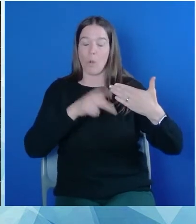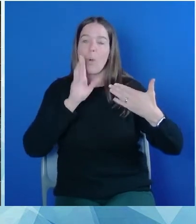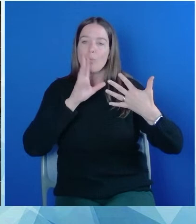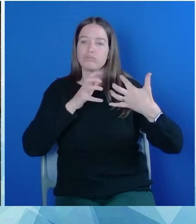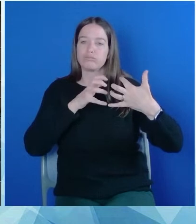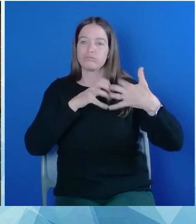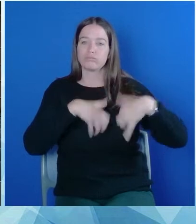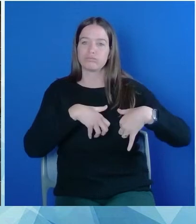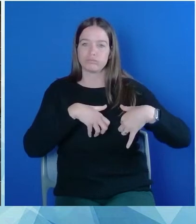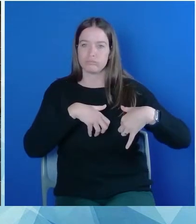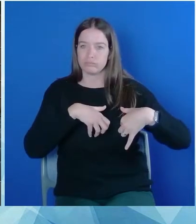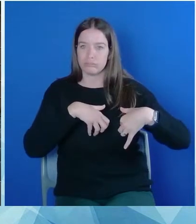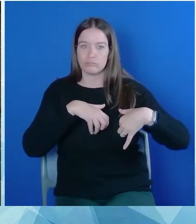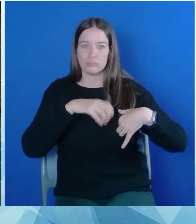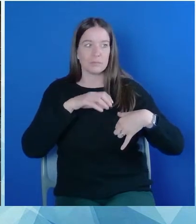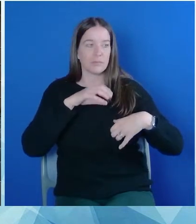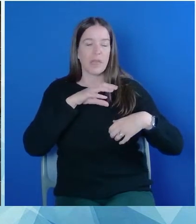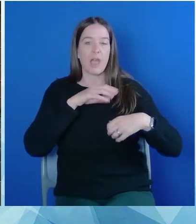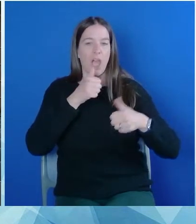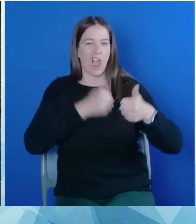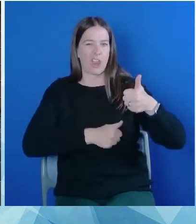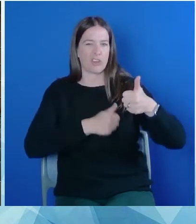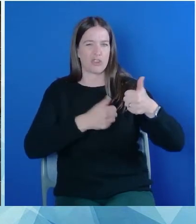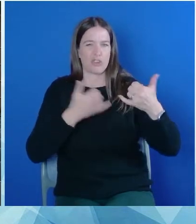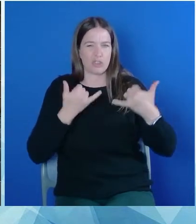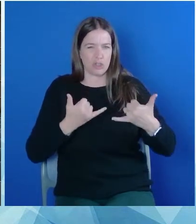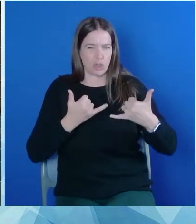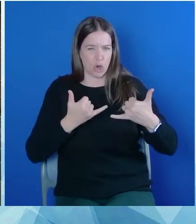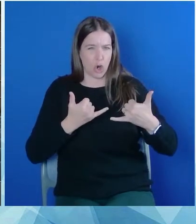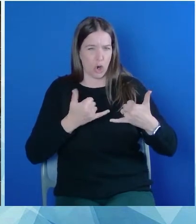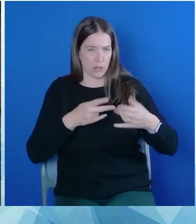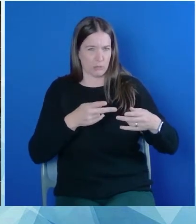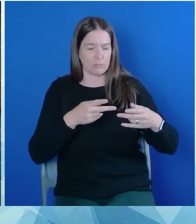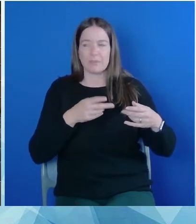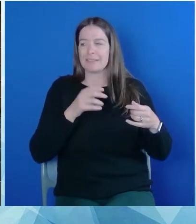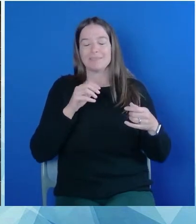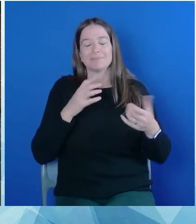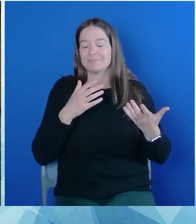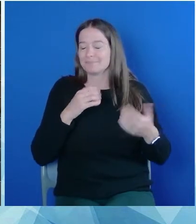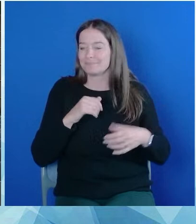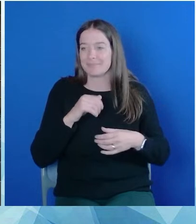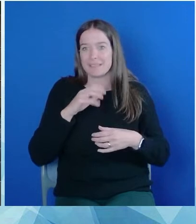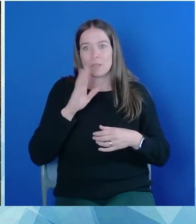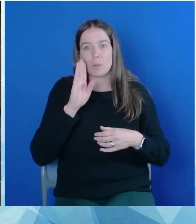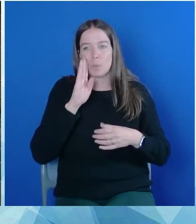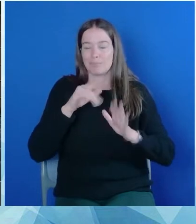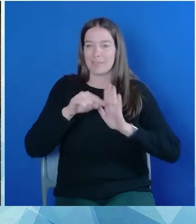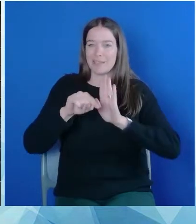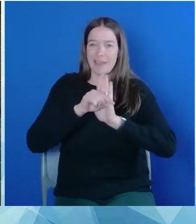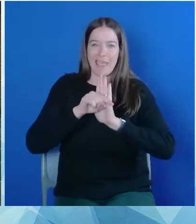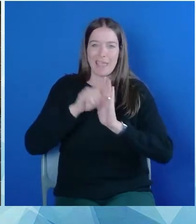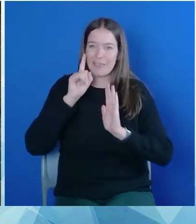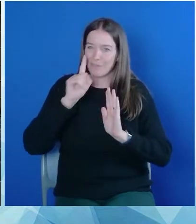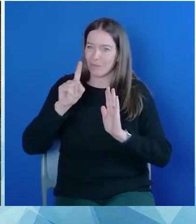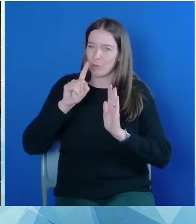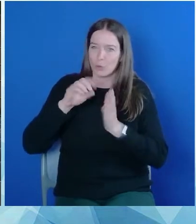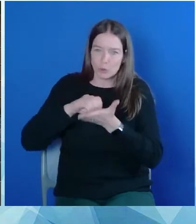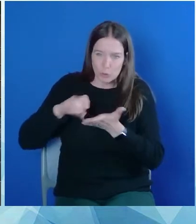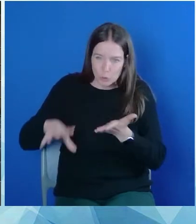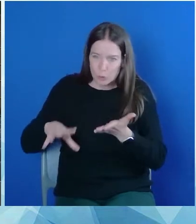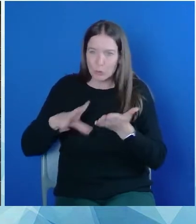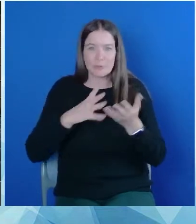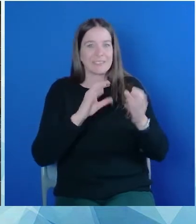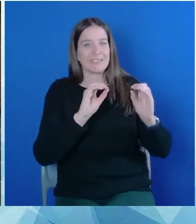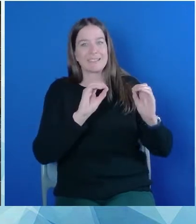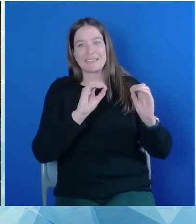separate regions and regional directors is a disservice to our students and teachers that we serve. Relationships have been